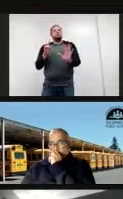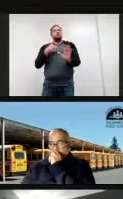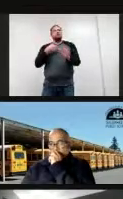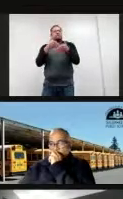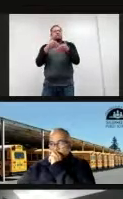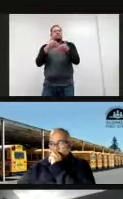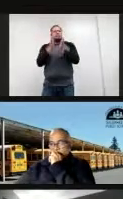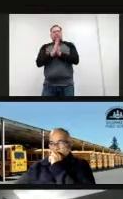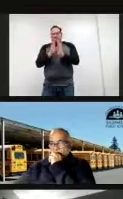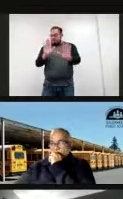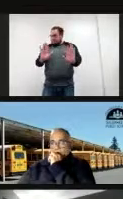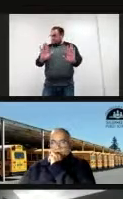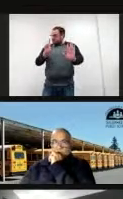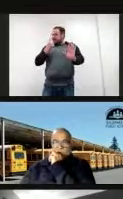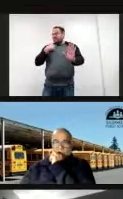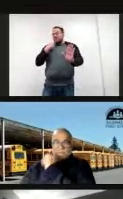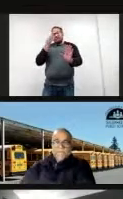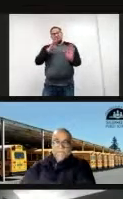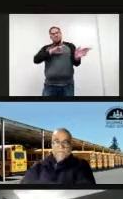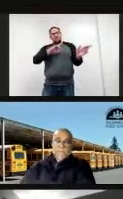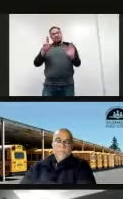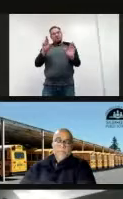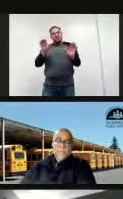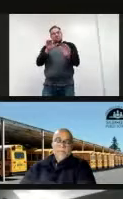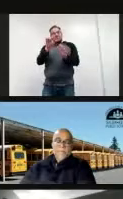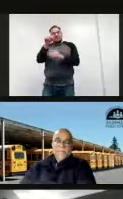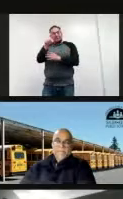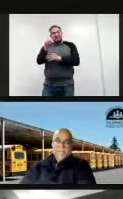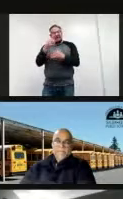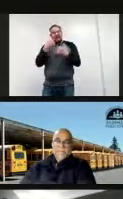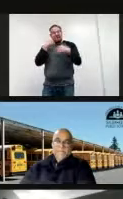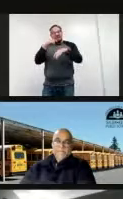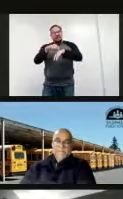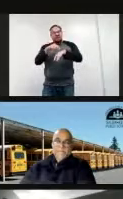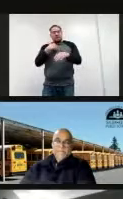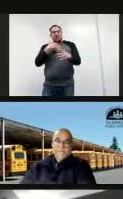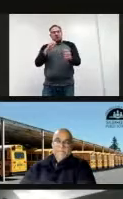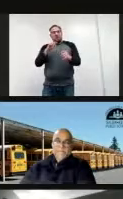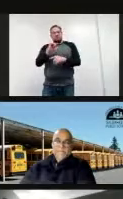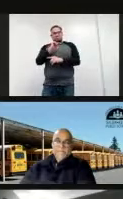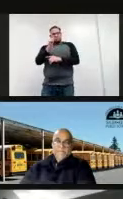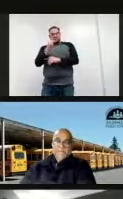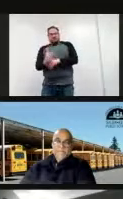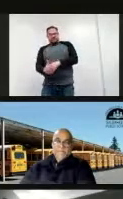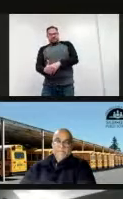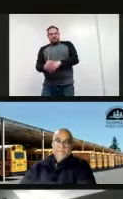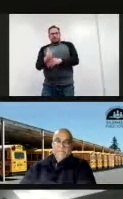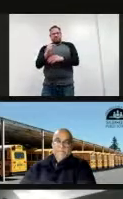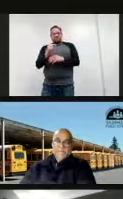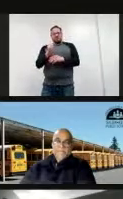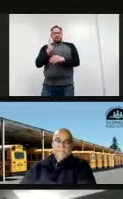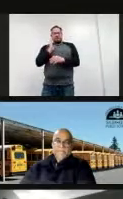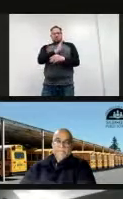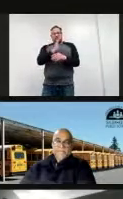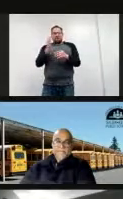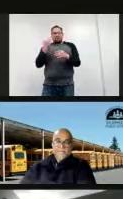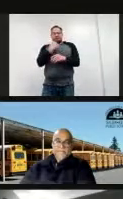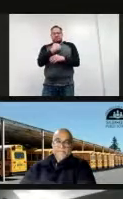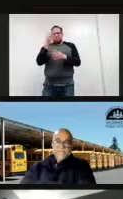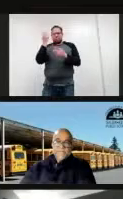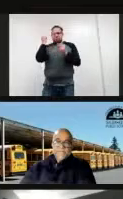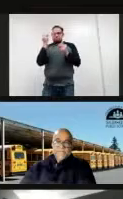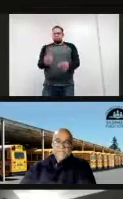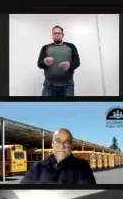and tell me if you think the board is ready to do this and has time to do this. I would like to hear from each board member just very succinctly and